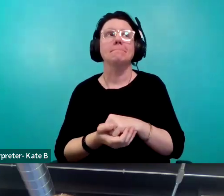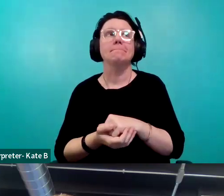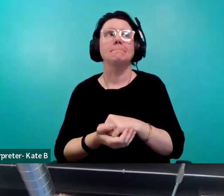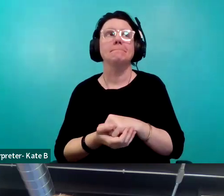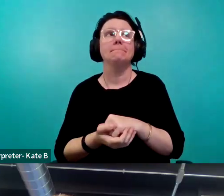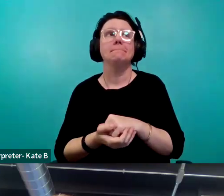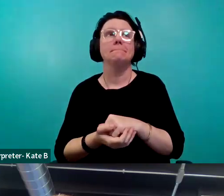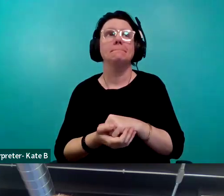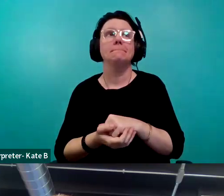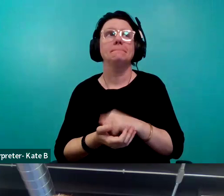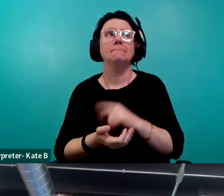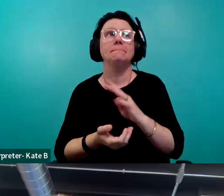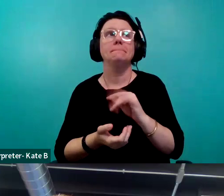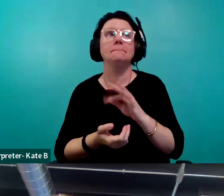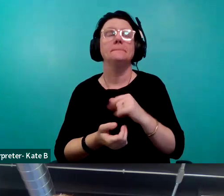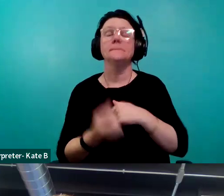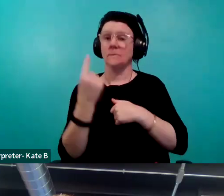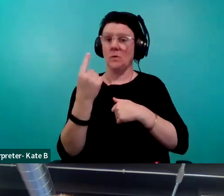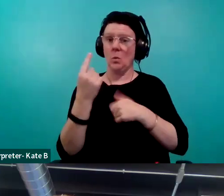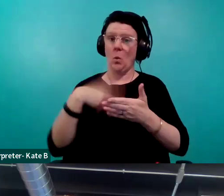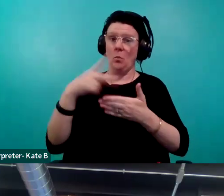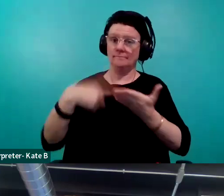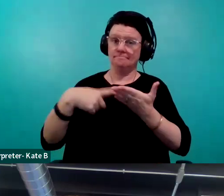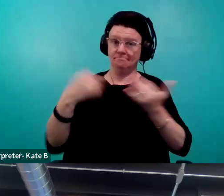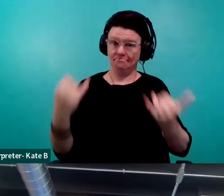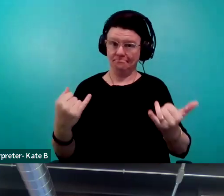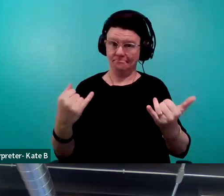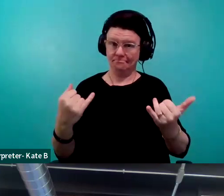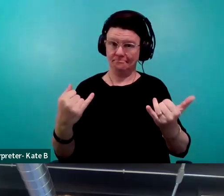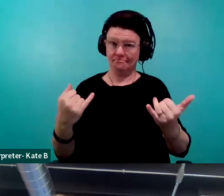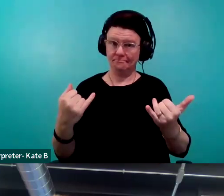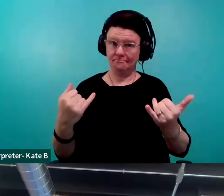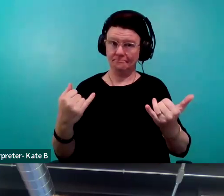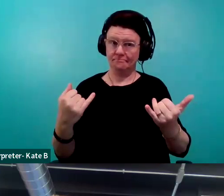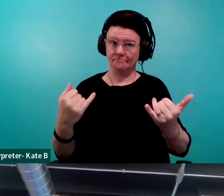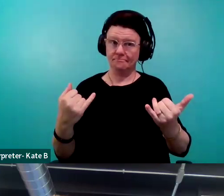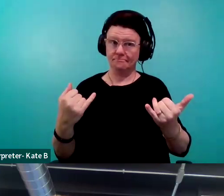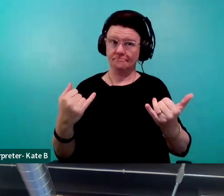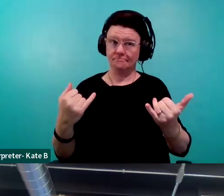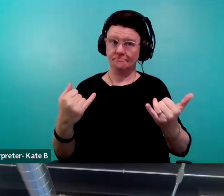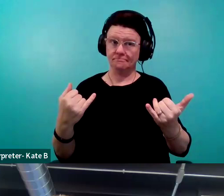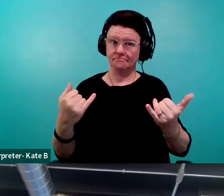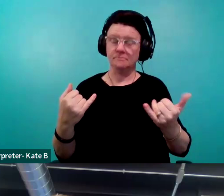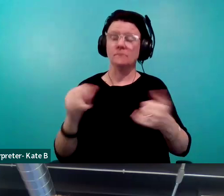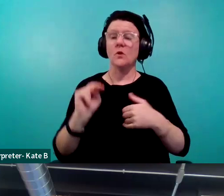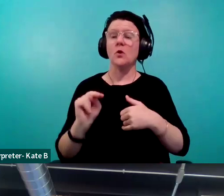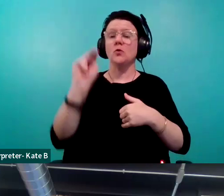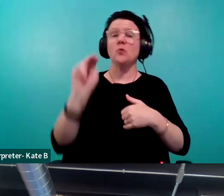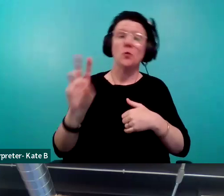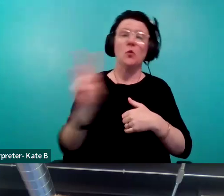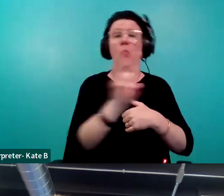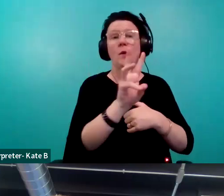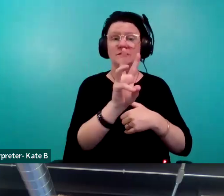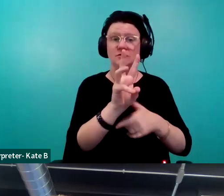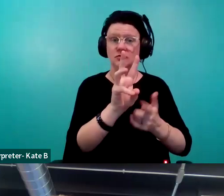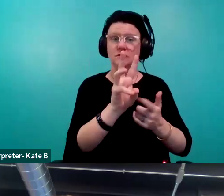one of the programs that we want to talk about today is the next program at Northwestern. The girl who